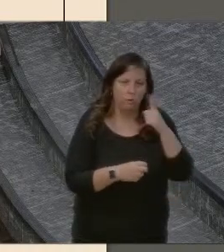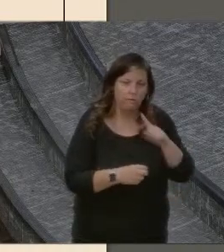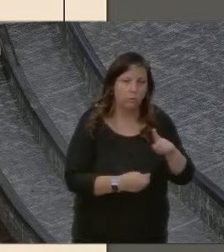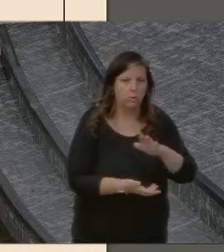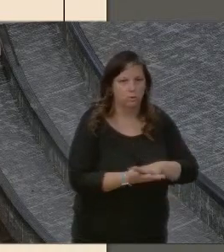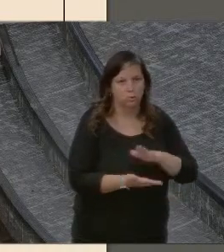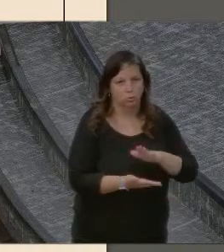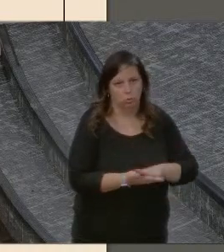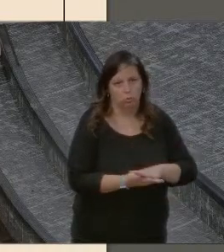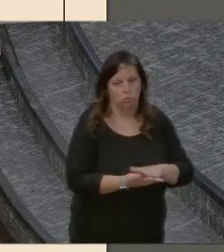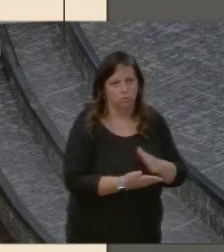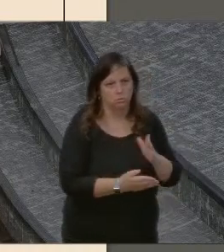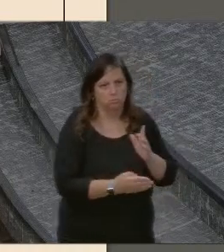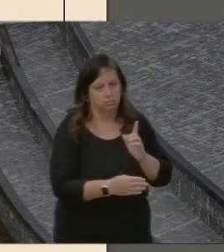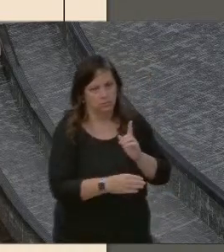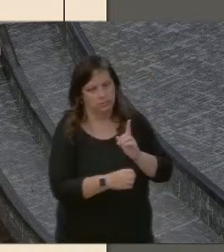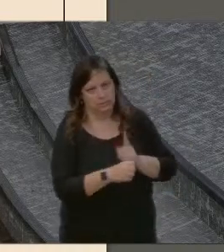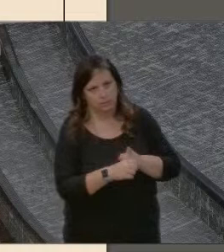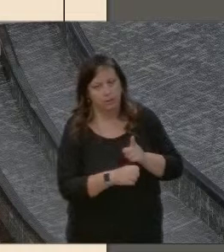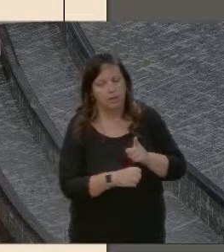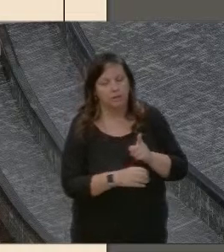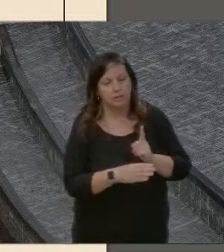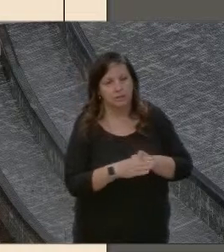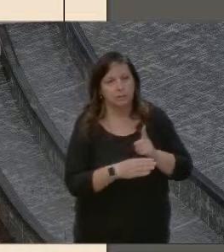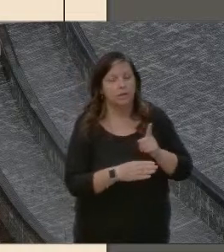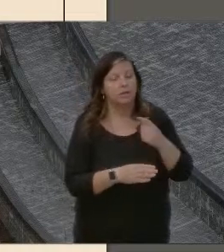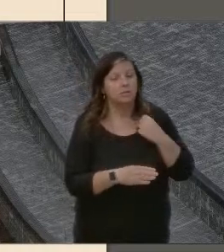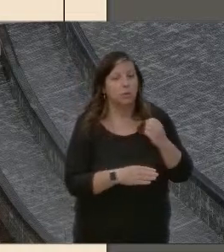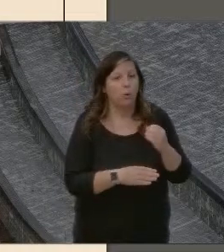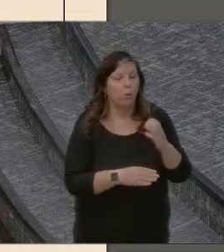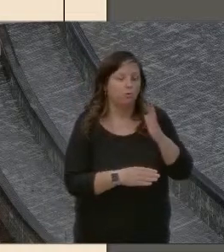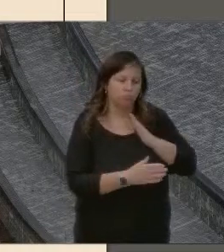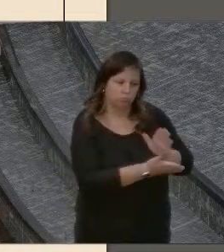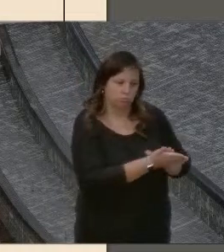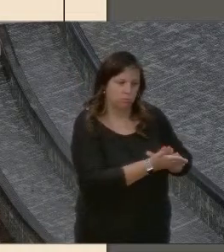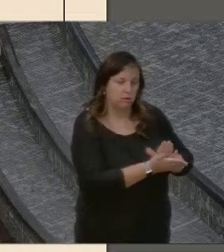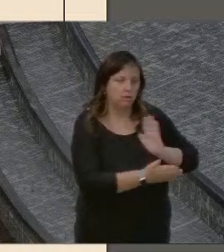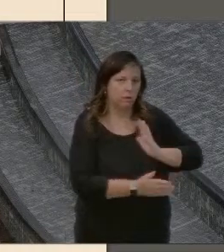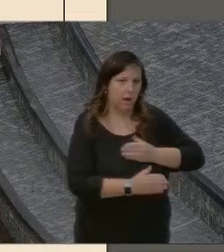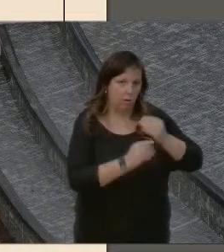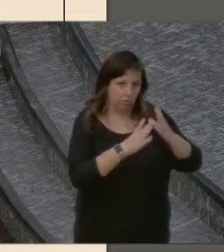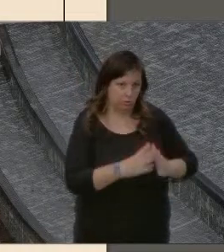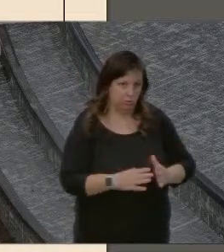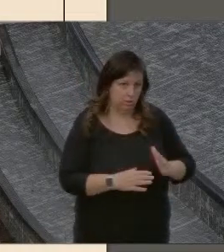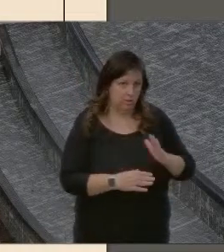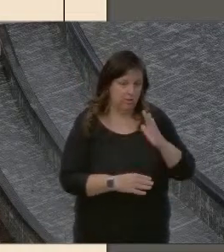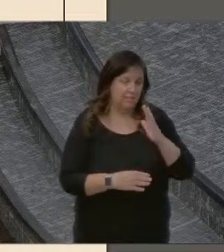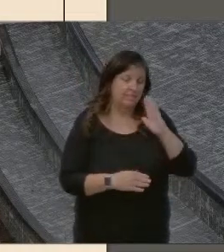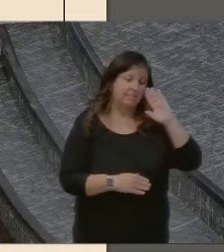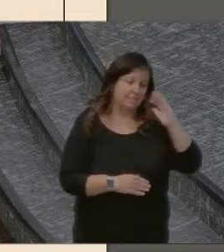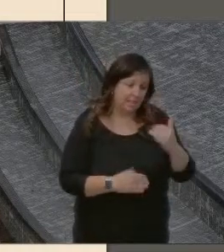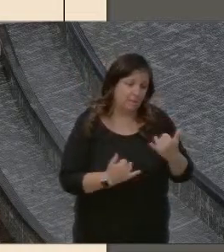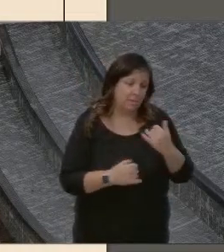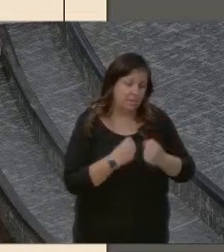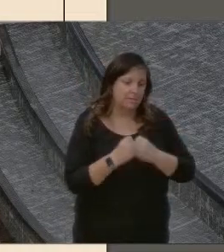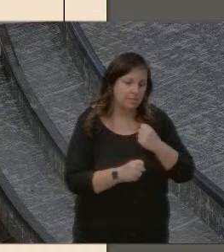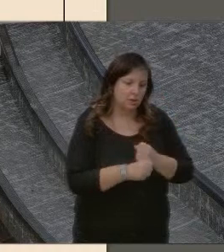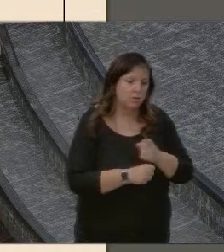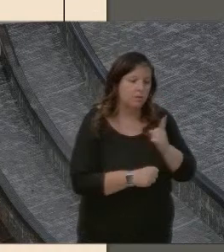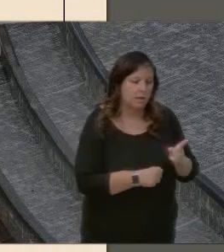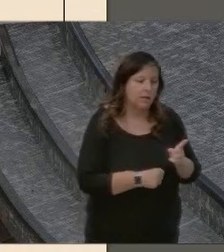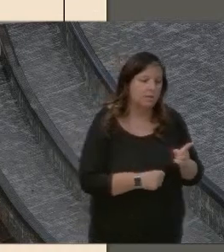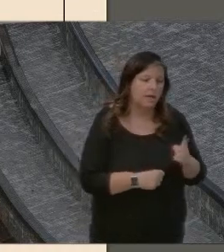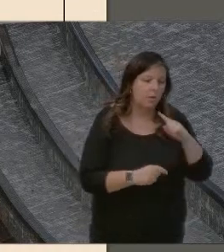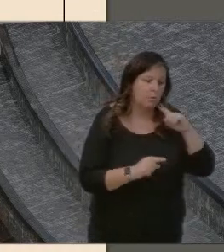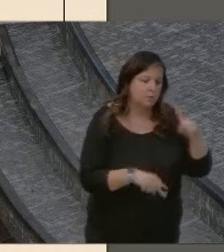see throughout, I think kudos to our educators that it seems that this year they responded with empathy